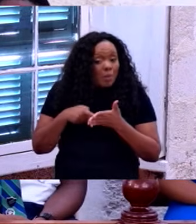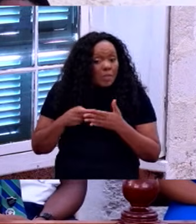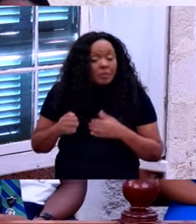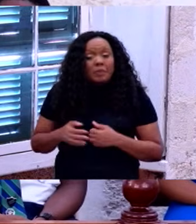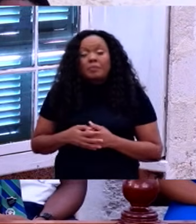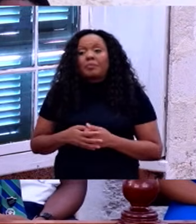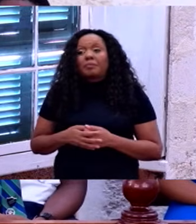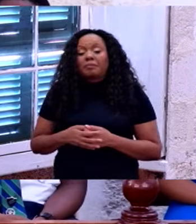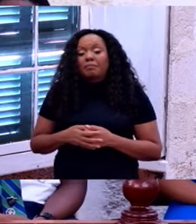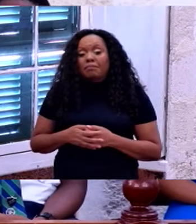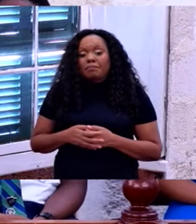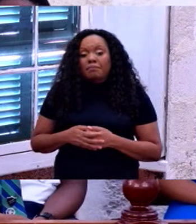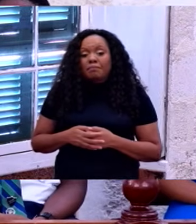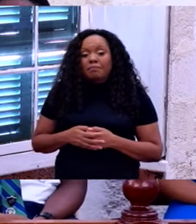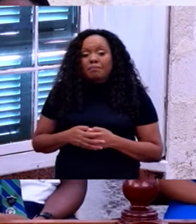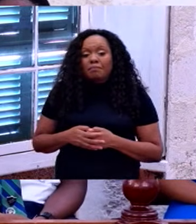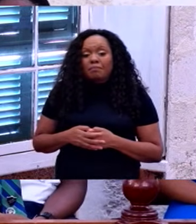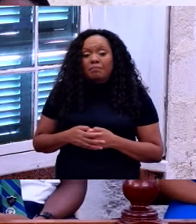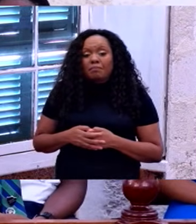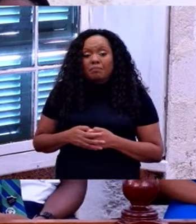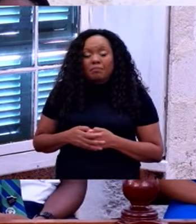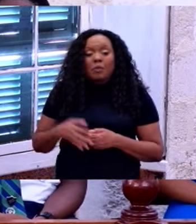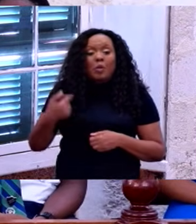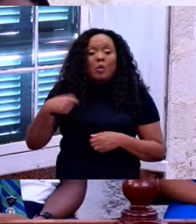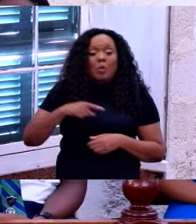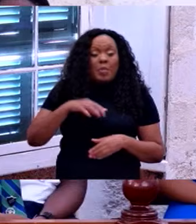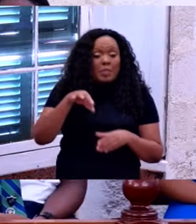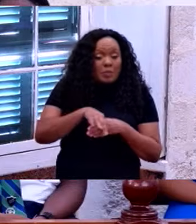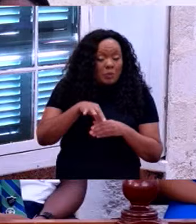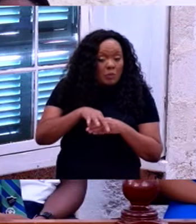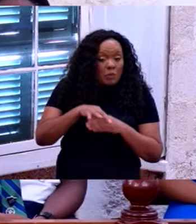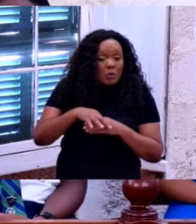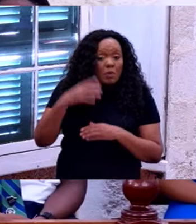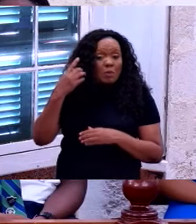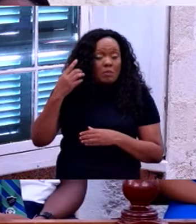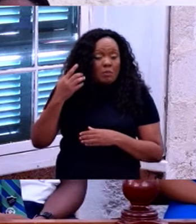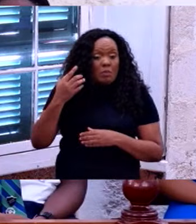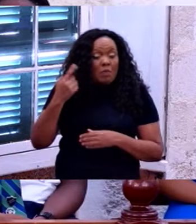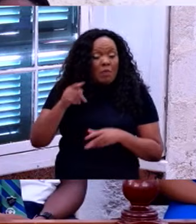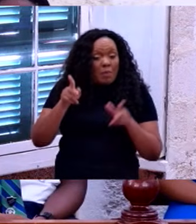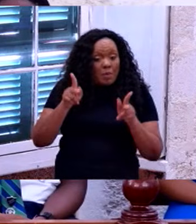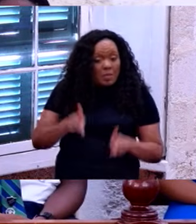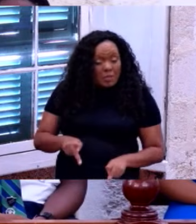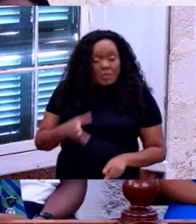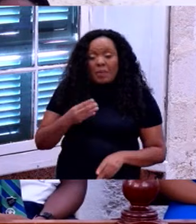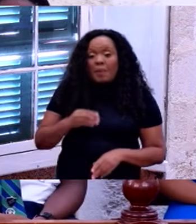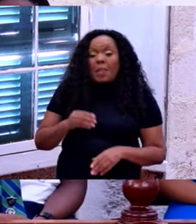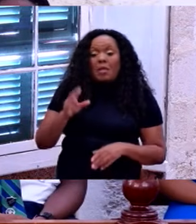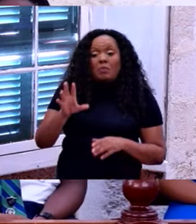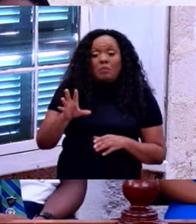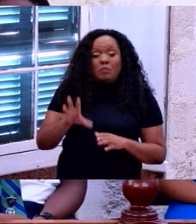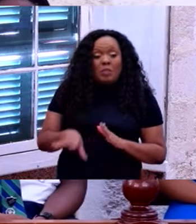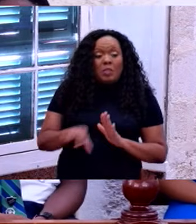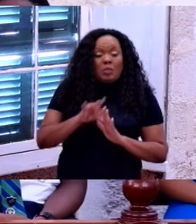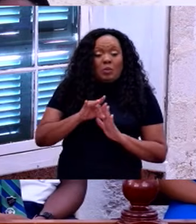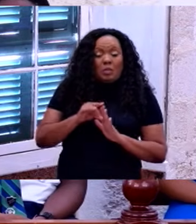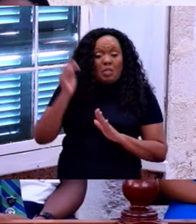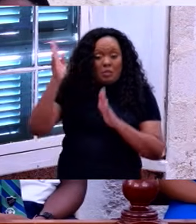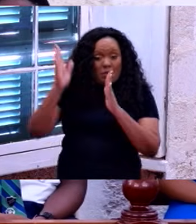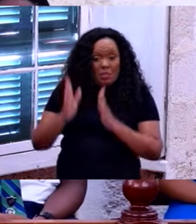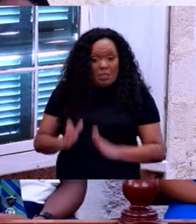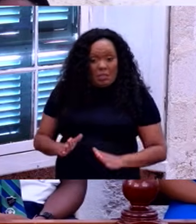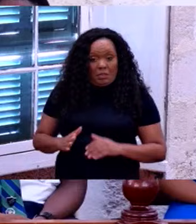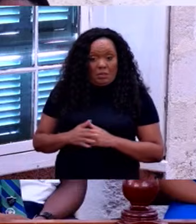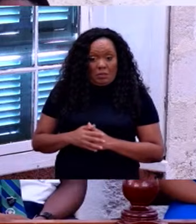elected MP being a speaker to a position that the speaker shall not be